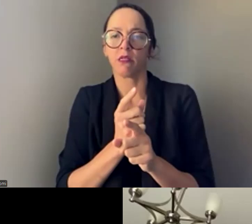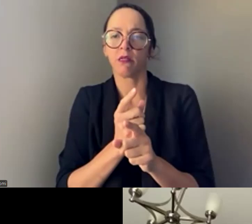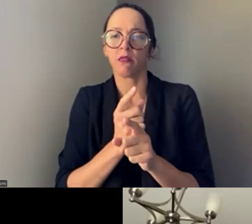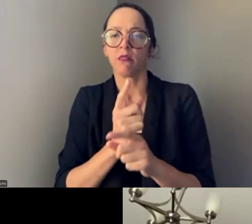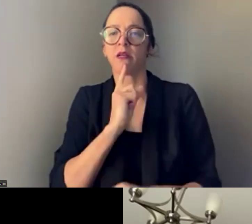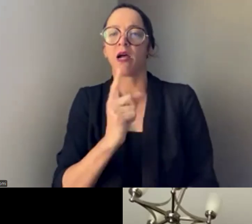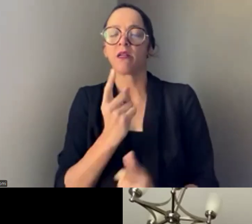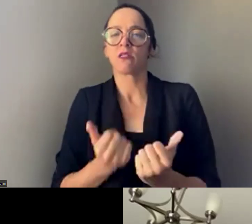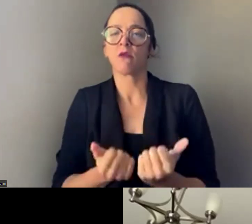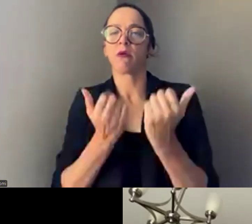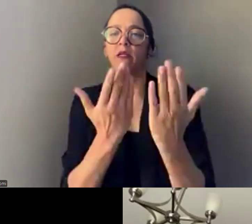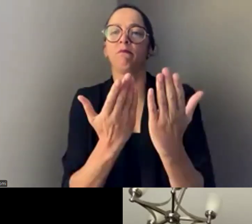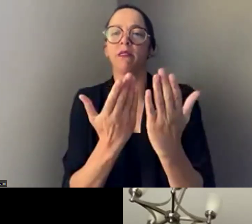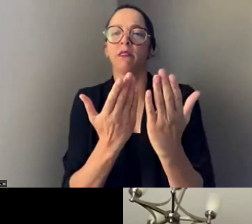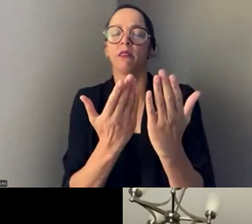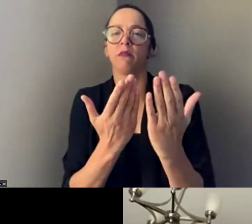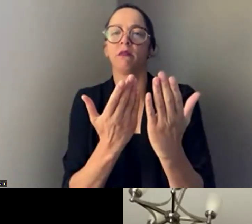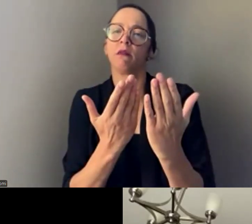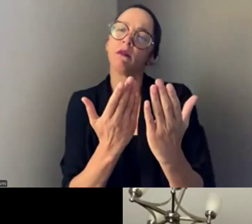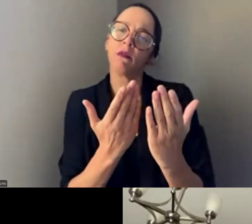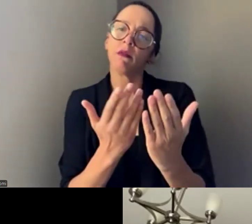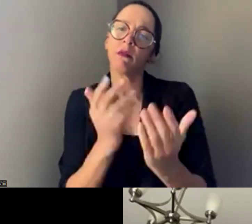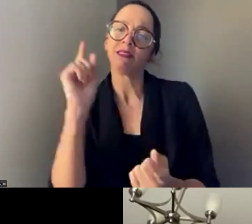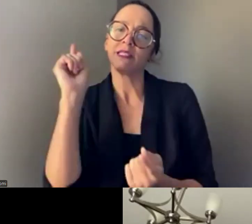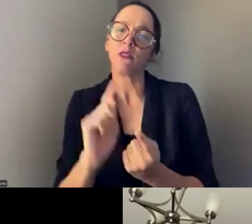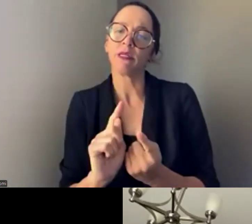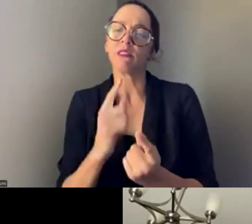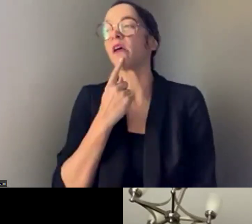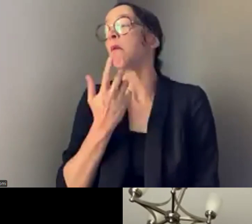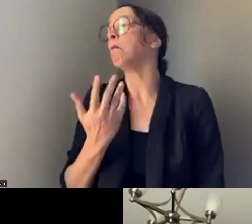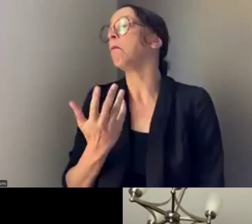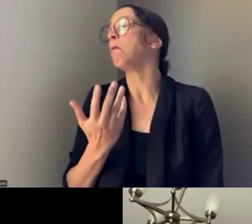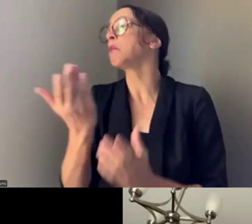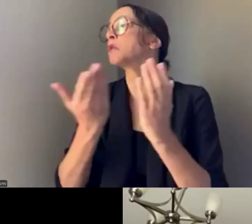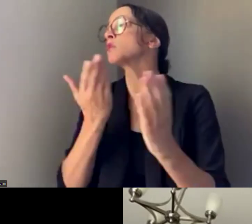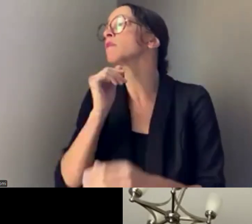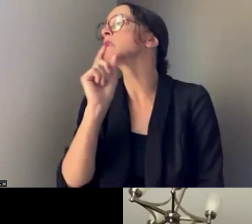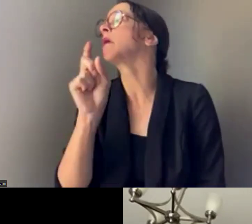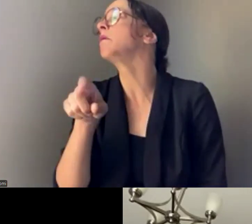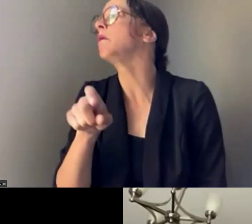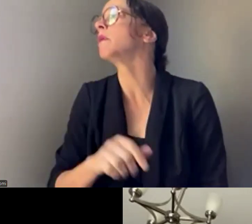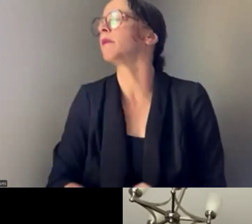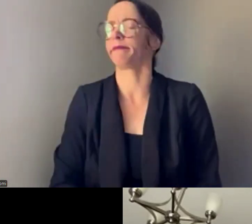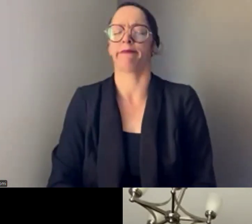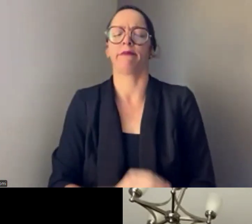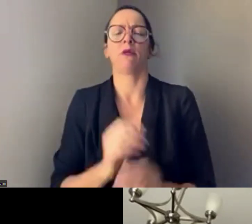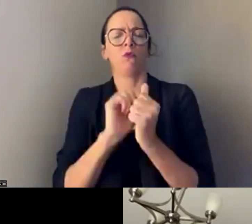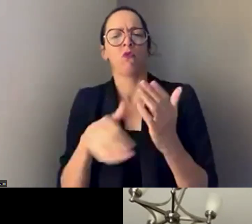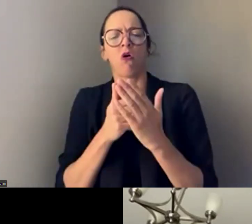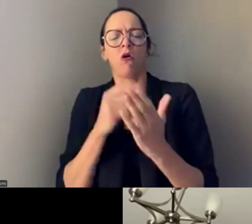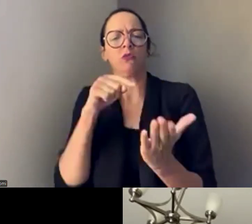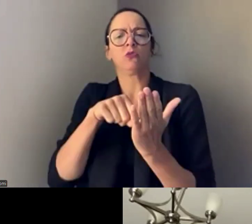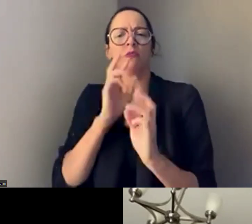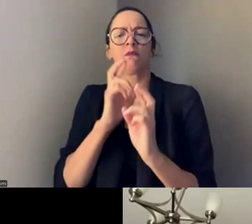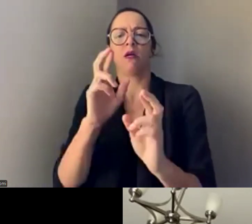decreased funding, and it implied the service wasn't needed. And with all due respect to the LAO, that is